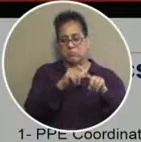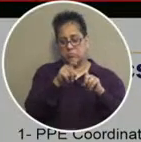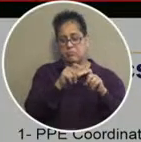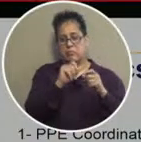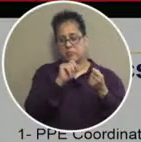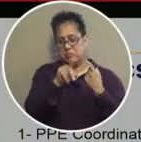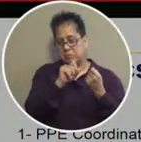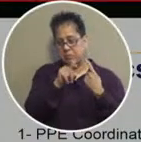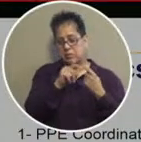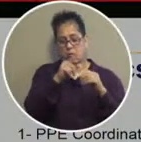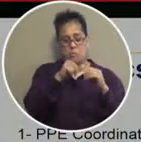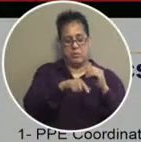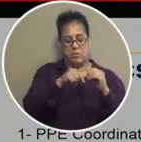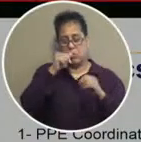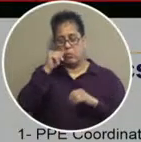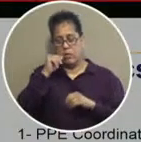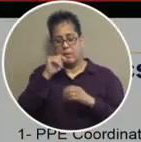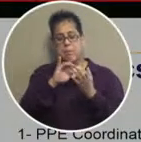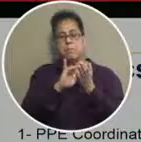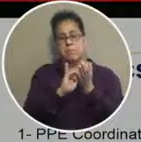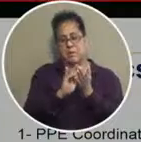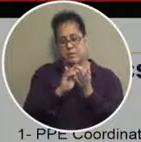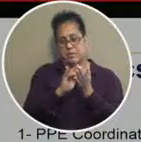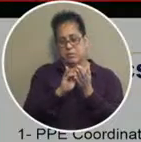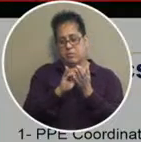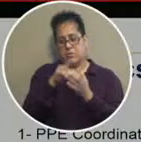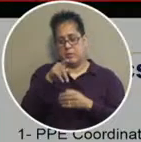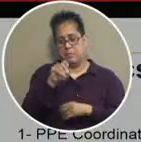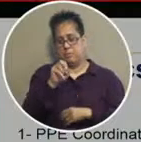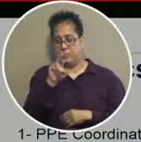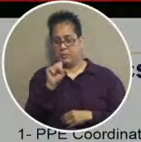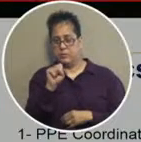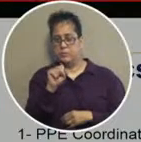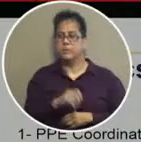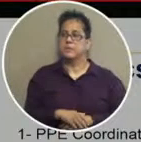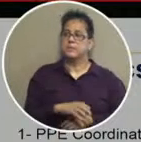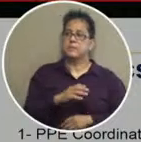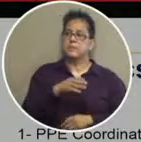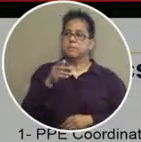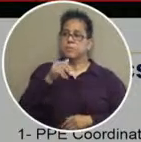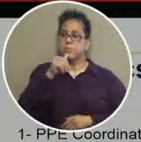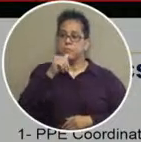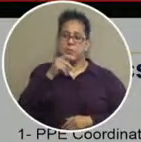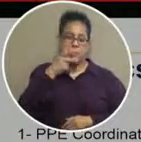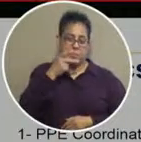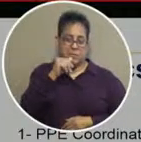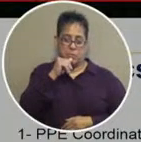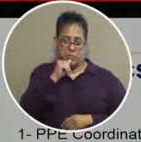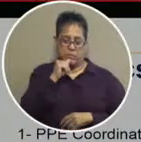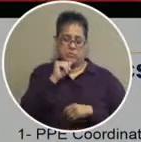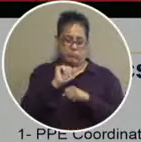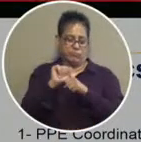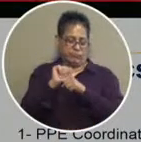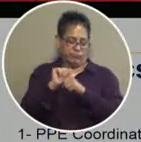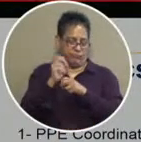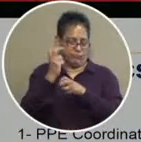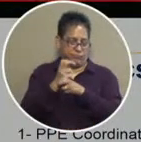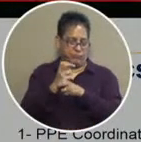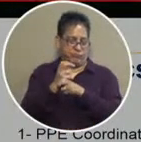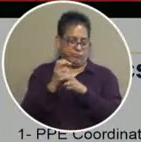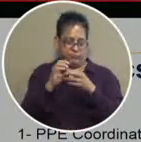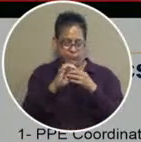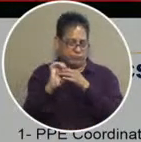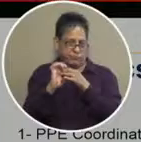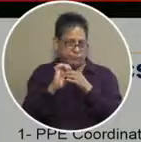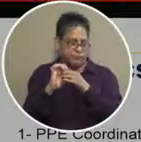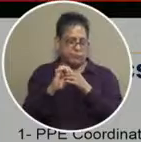between El Paso and Juarez medical peers. As you can see, our public-private partnership is working hard to convene the great talent of our